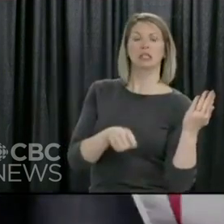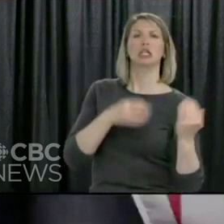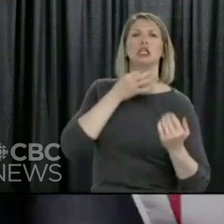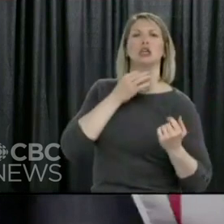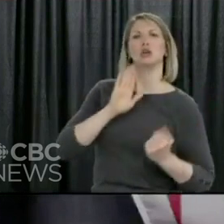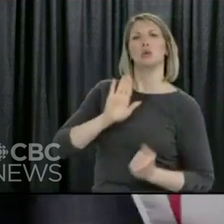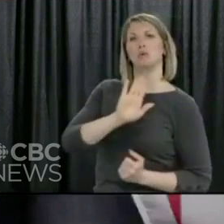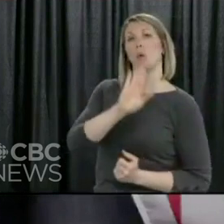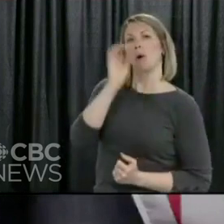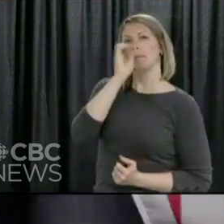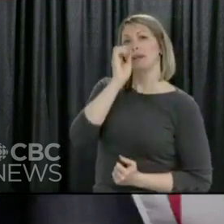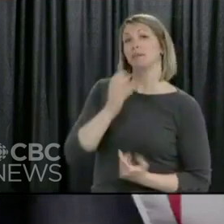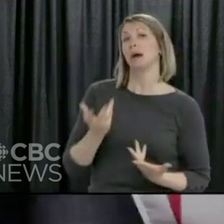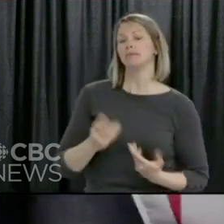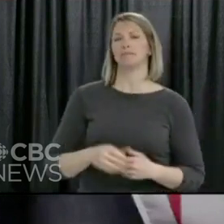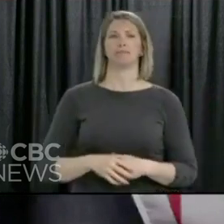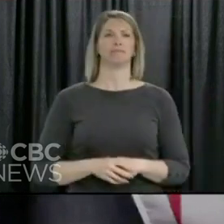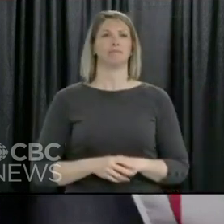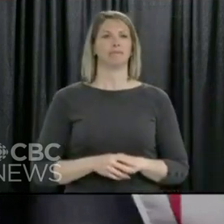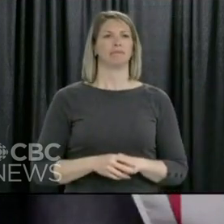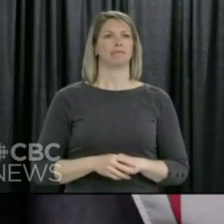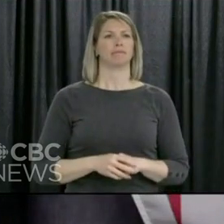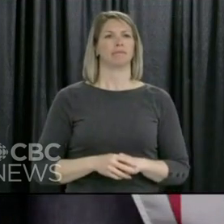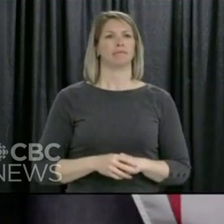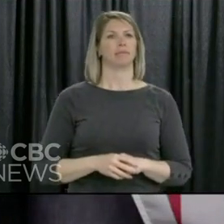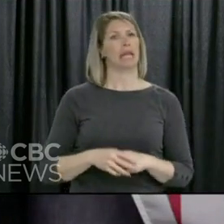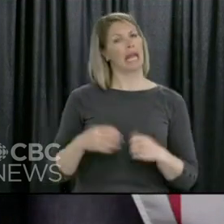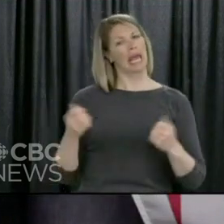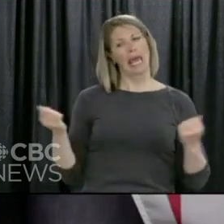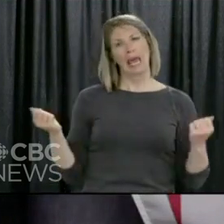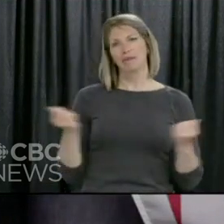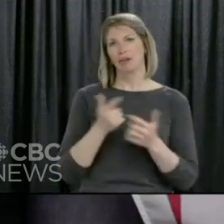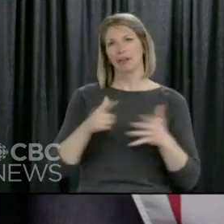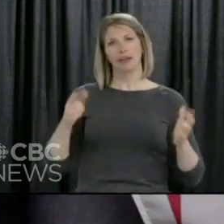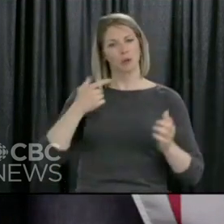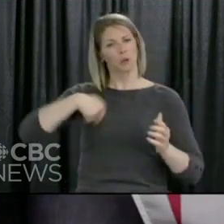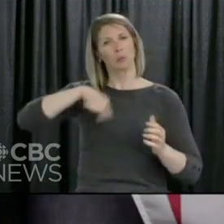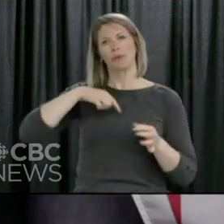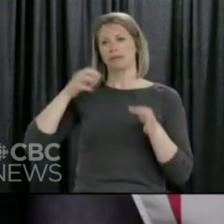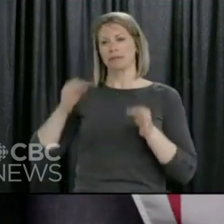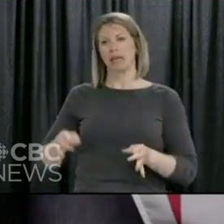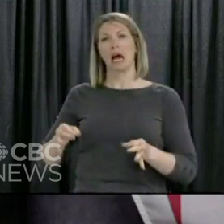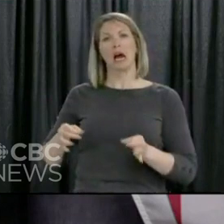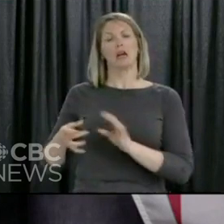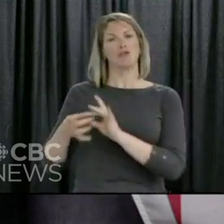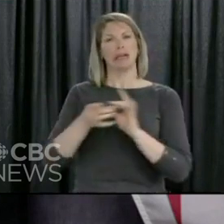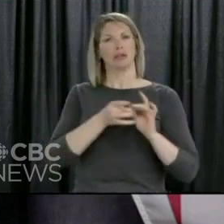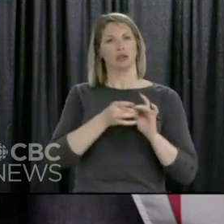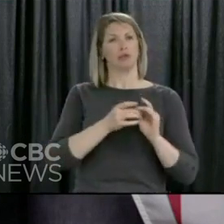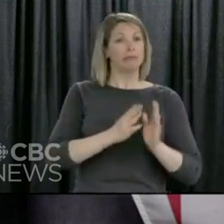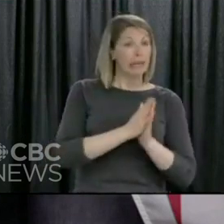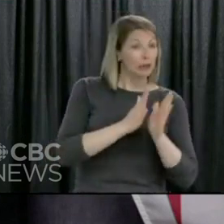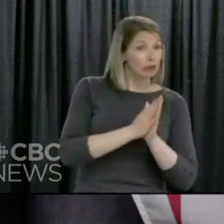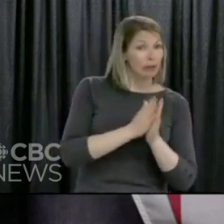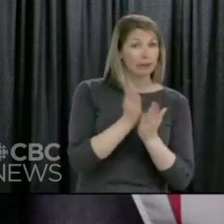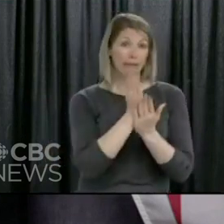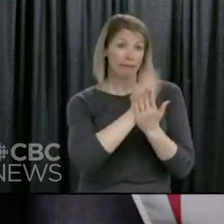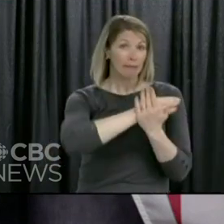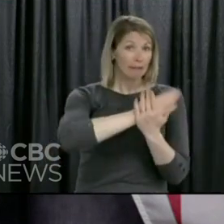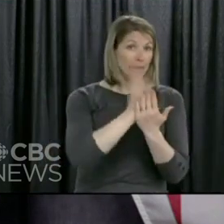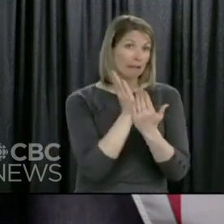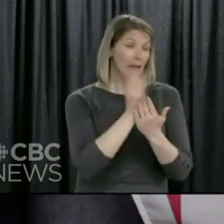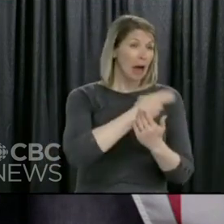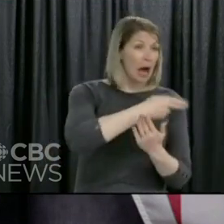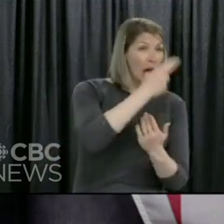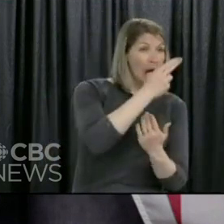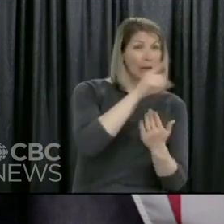So anything that we do is based on a risk assessment, and certainly our risk assessment at the moment does not really